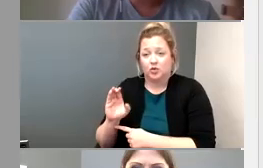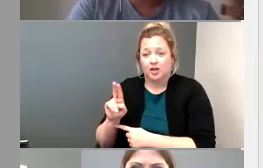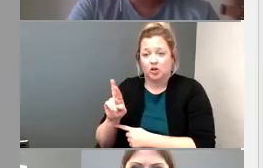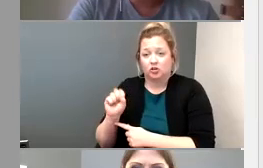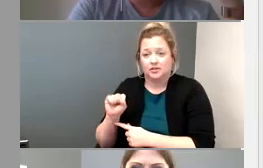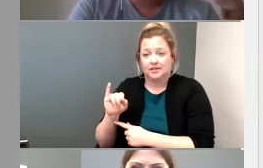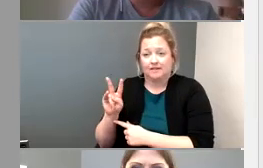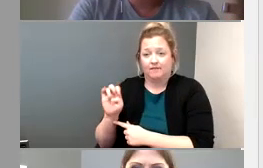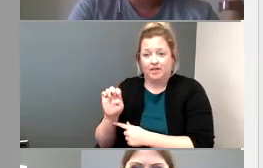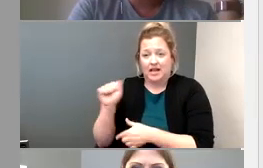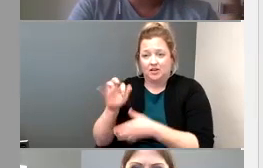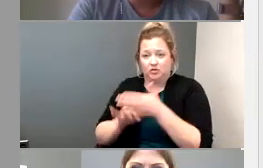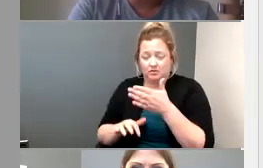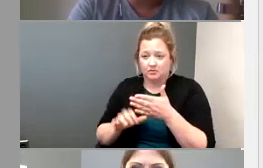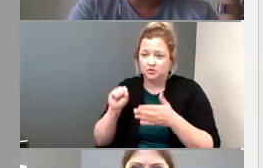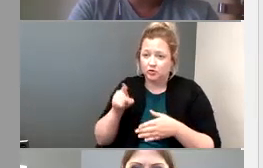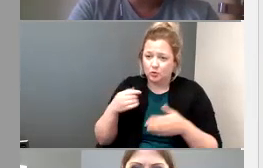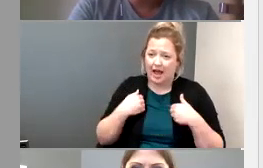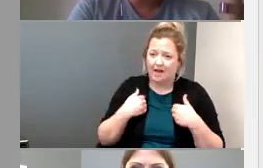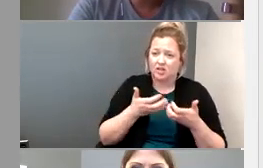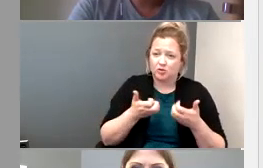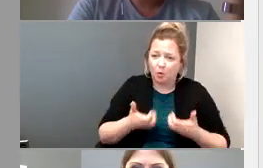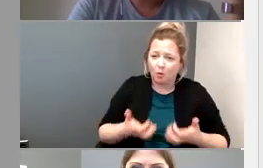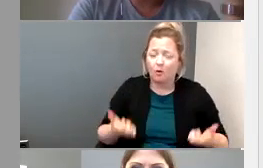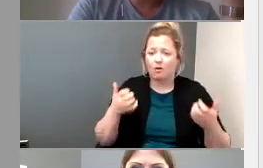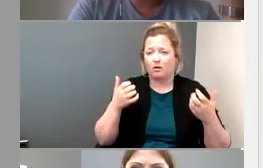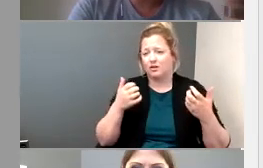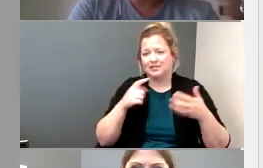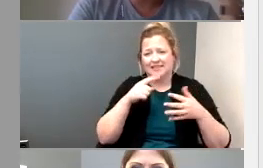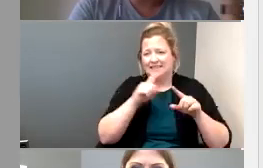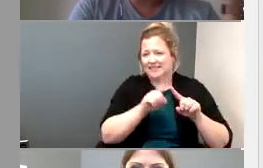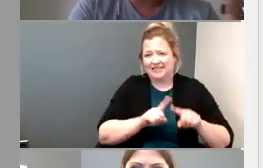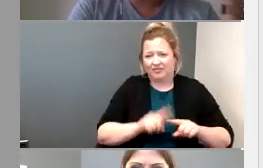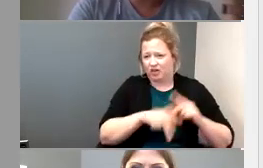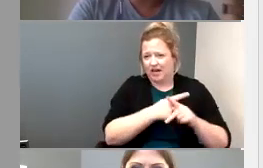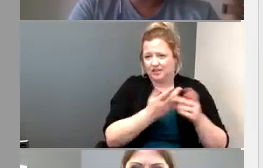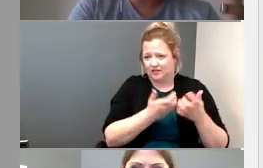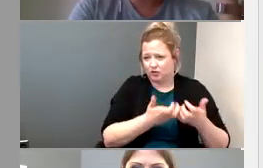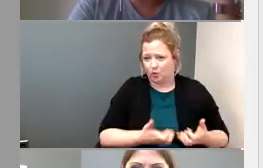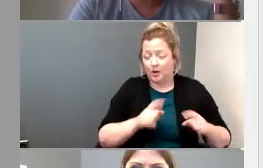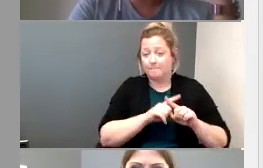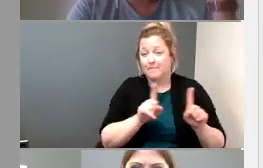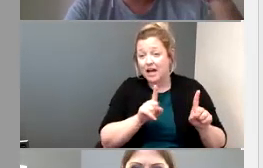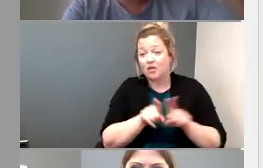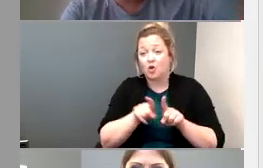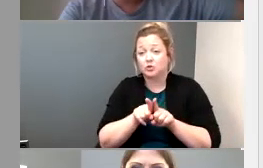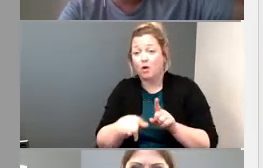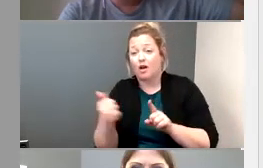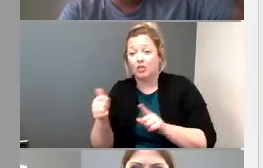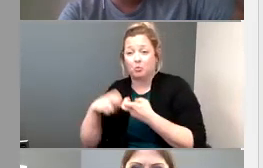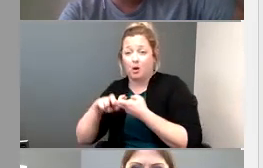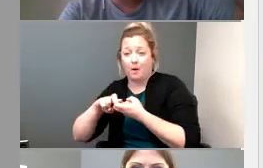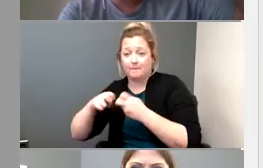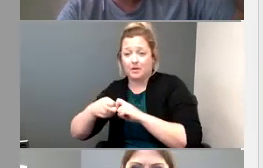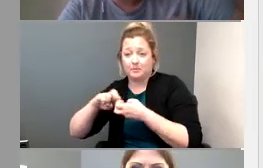sort algorithms in general, heap sort, blast sort, all of those sorts. But also you have also other problems where you are looking in terms of